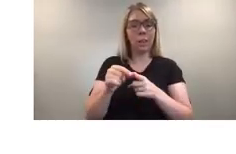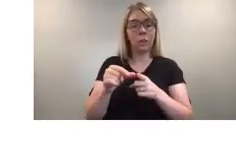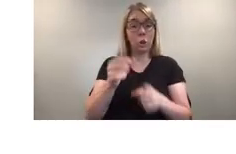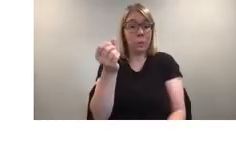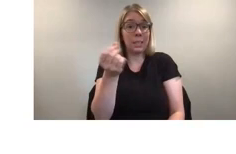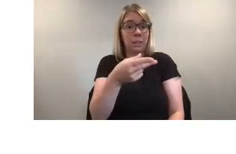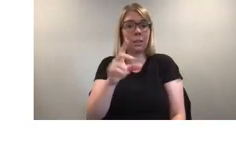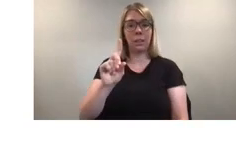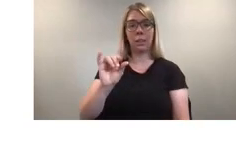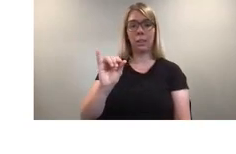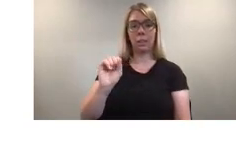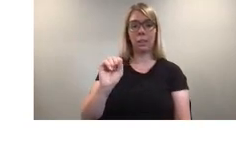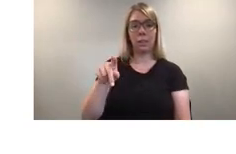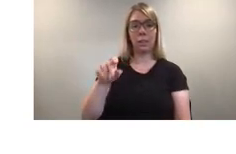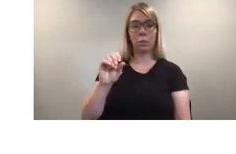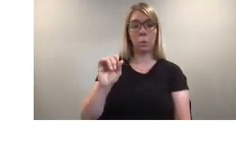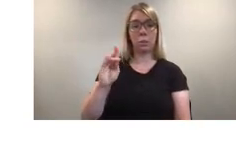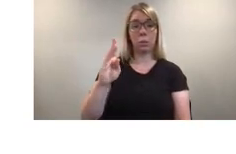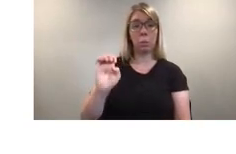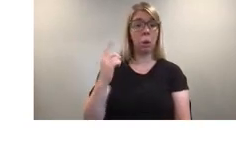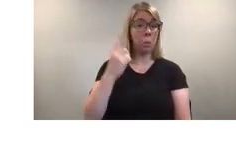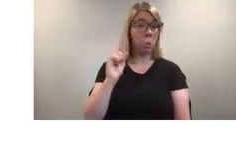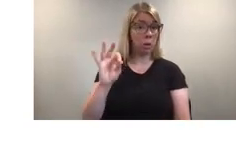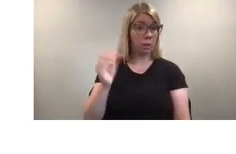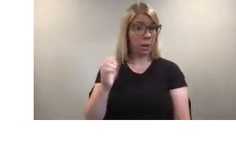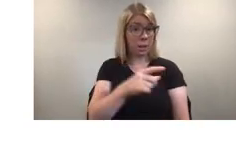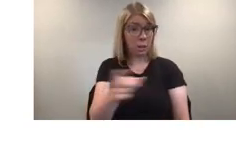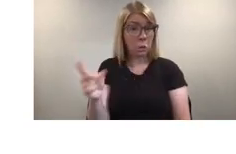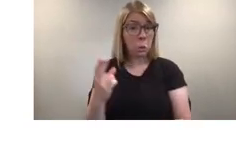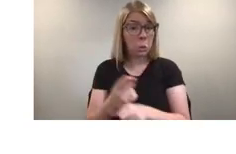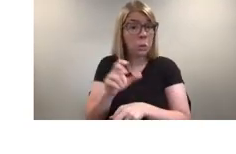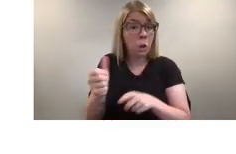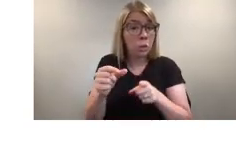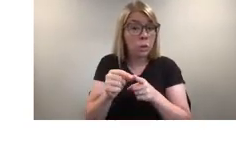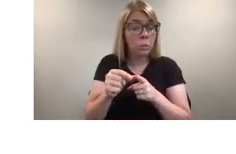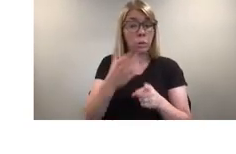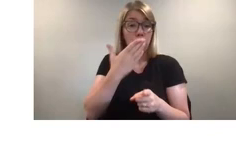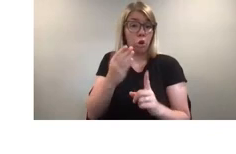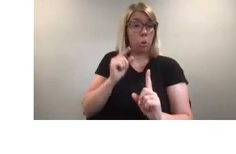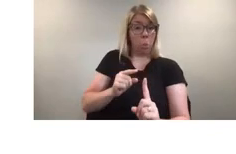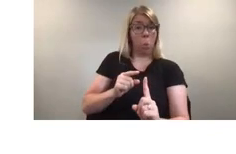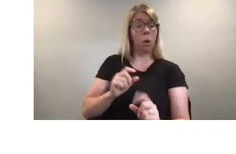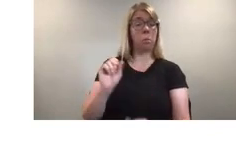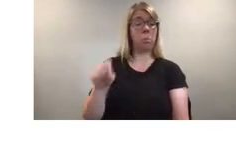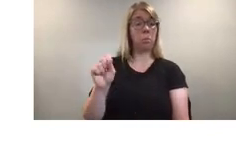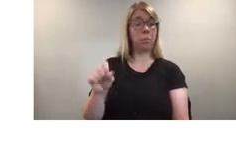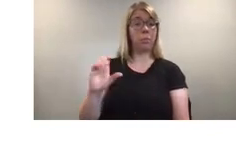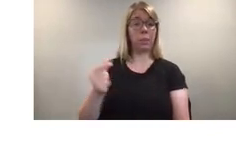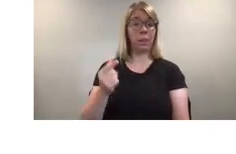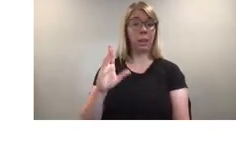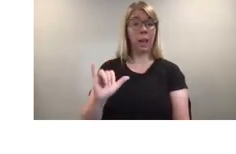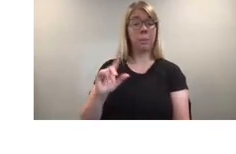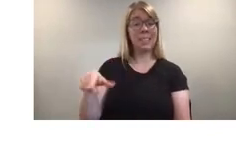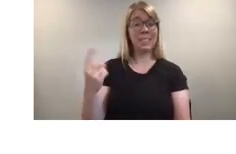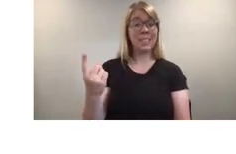and wondering if there's any alternative terms that people are using. And I think that that's a really good point to think about it. Gabby, single-use assignment,